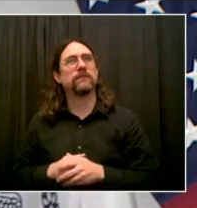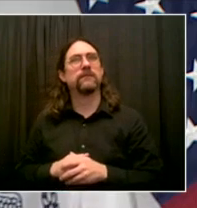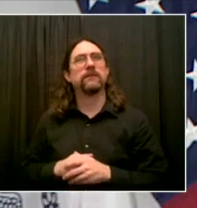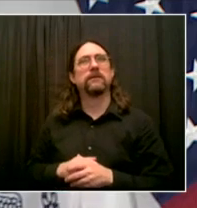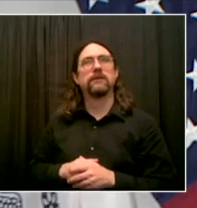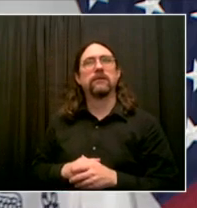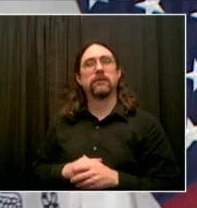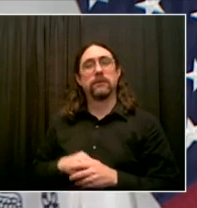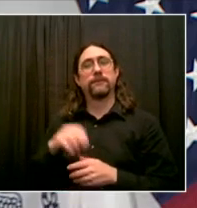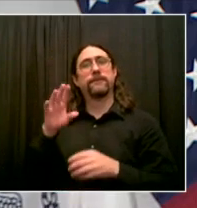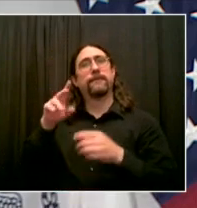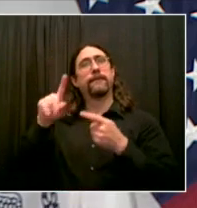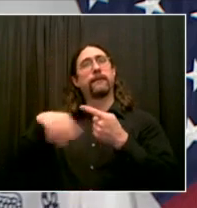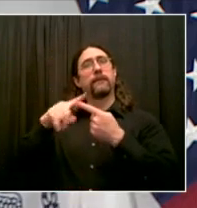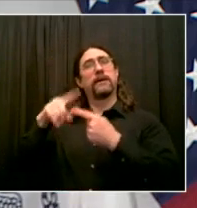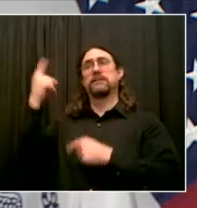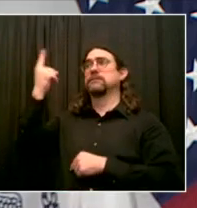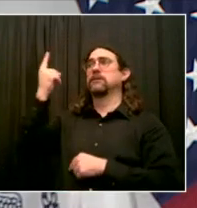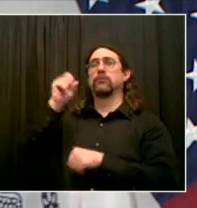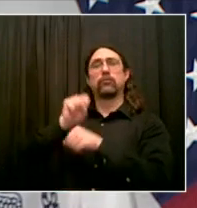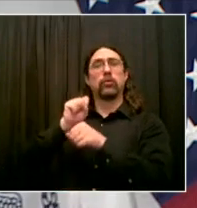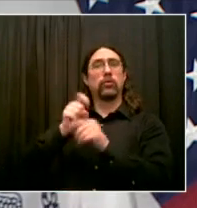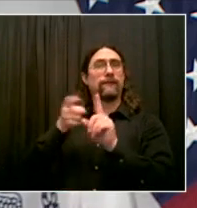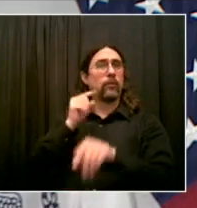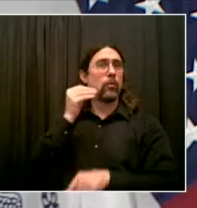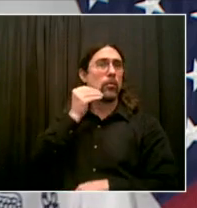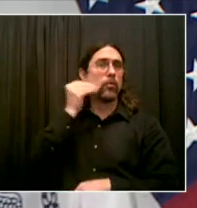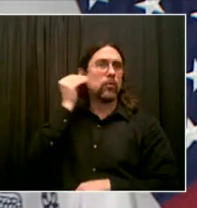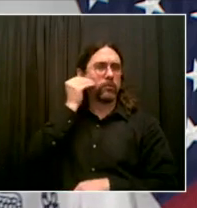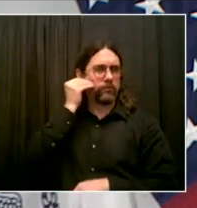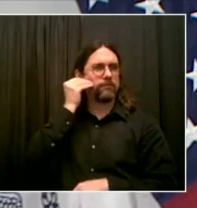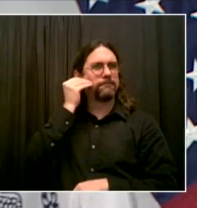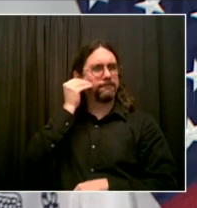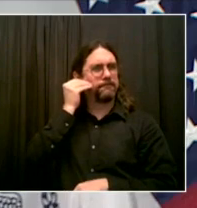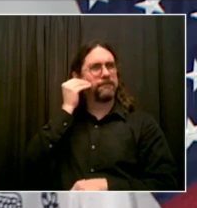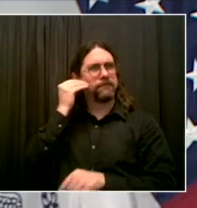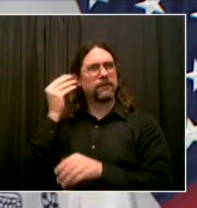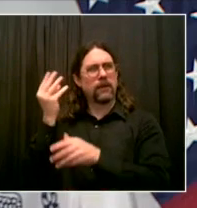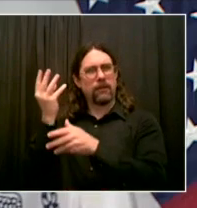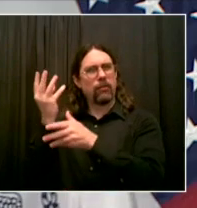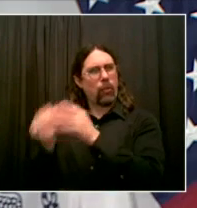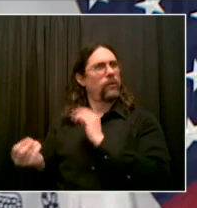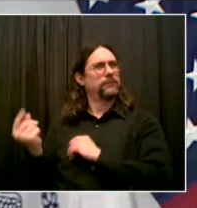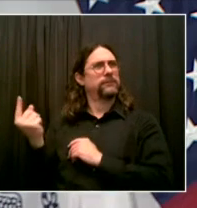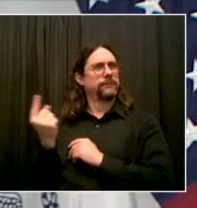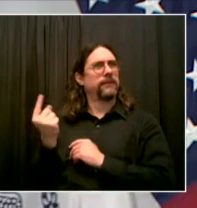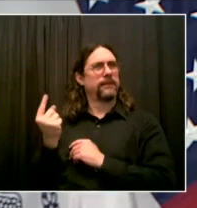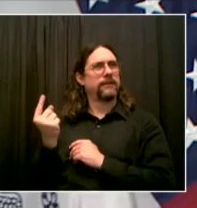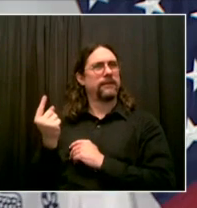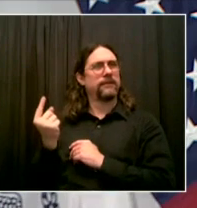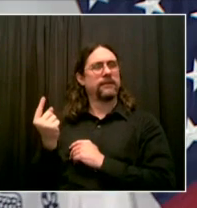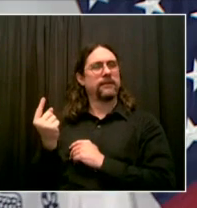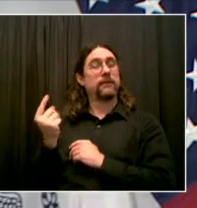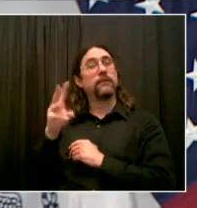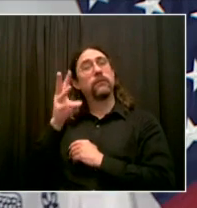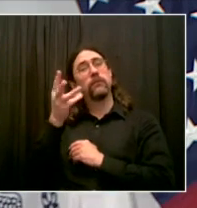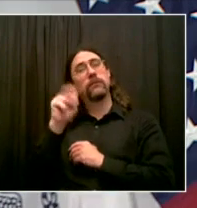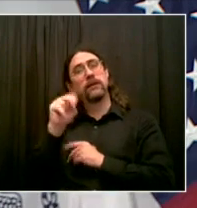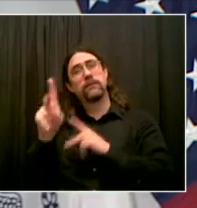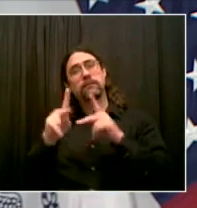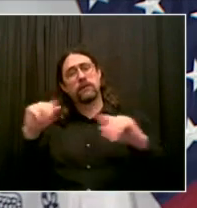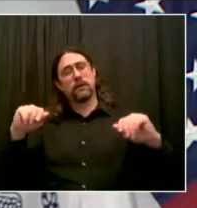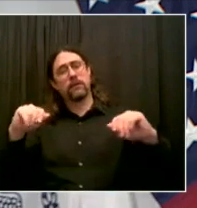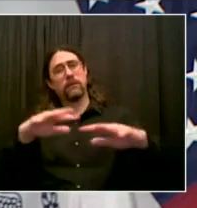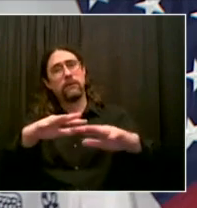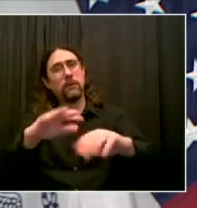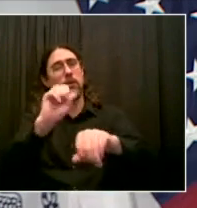It allows for so much more creativity, so much more teamwork. We had, you know, City Hall for years and years and years. It was so easy for